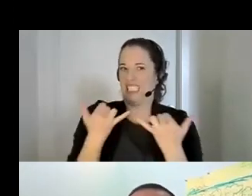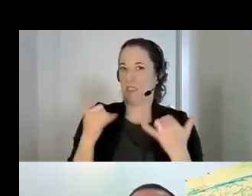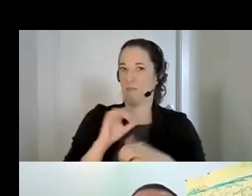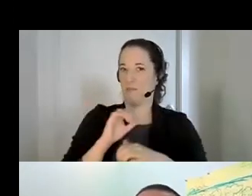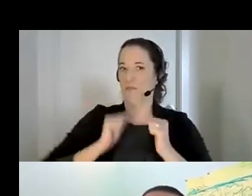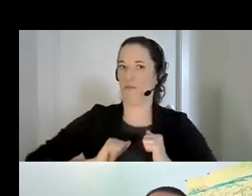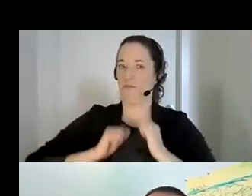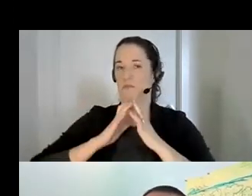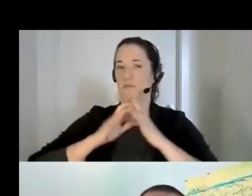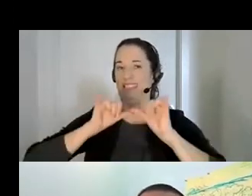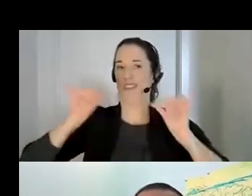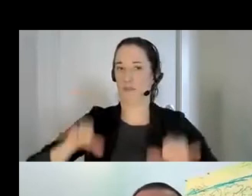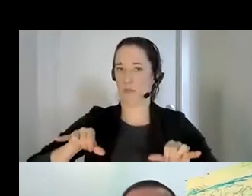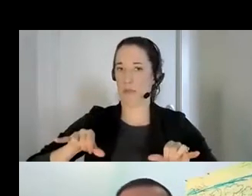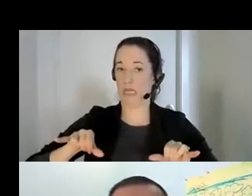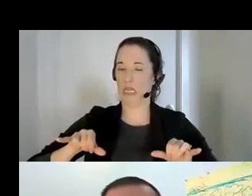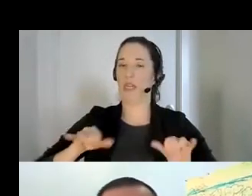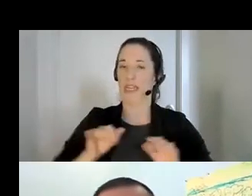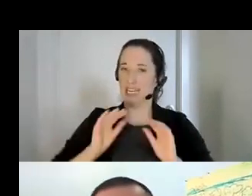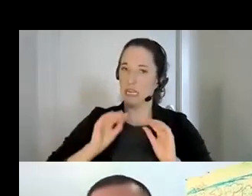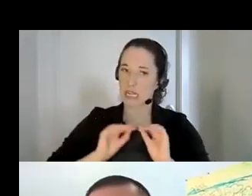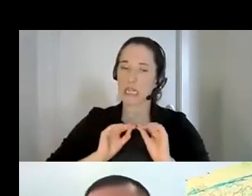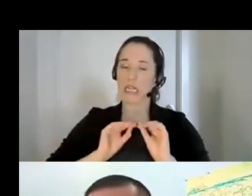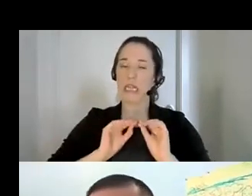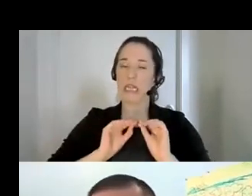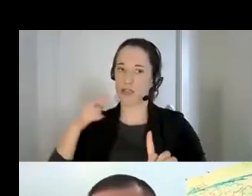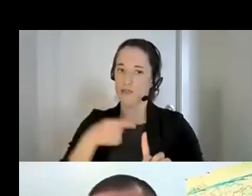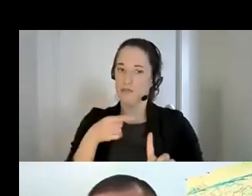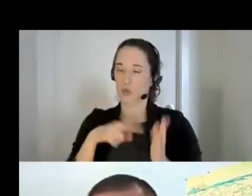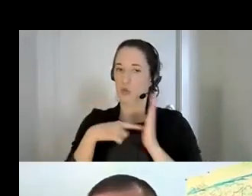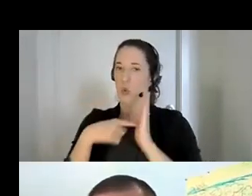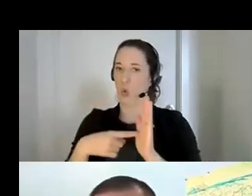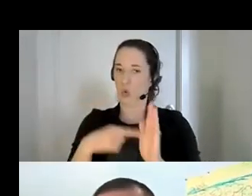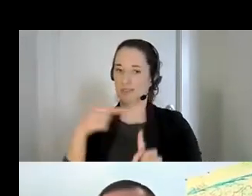and accurately points toward systems as the root of many problems.